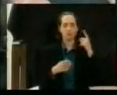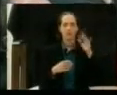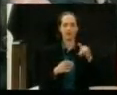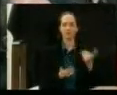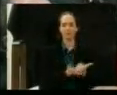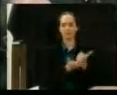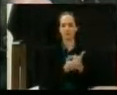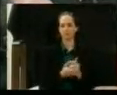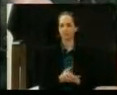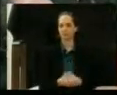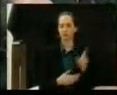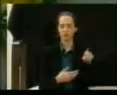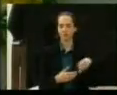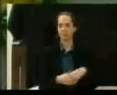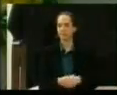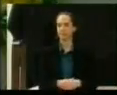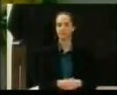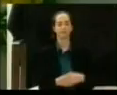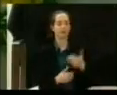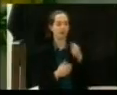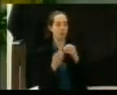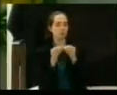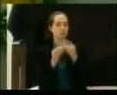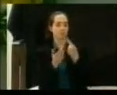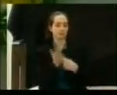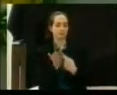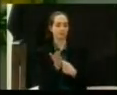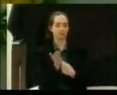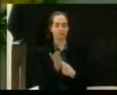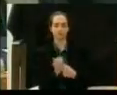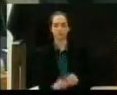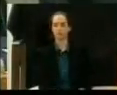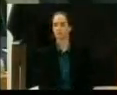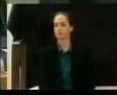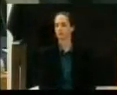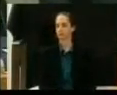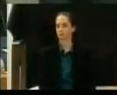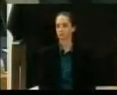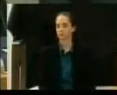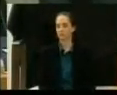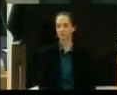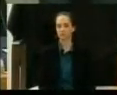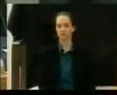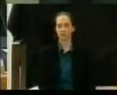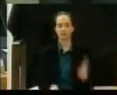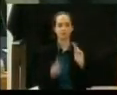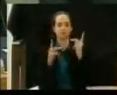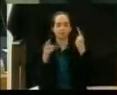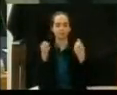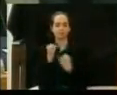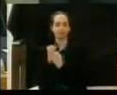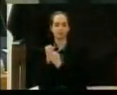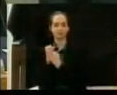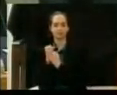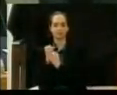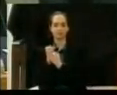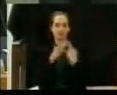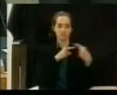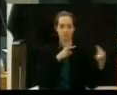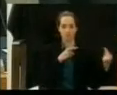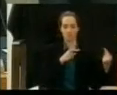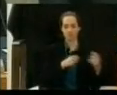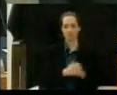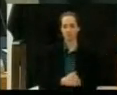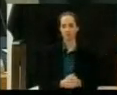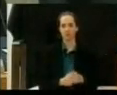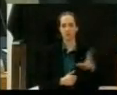Okay, any other discussion? Okay. All in favor, say aye. Aye. Opposed, no. No.